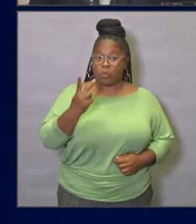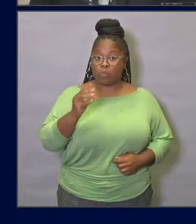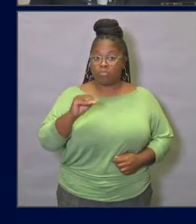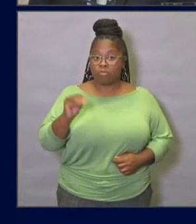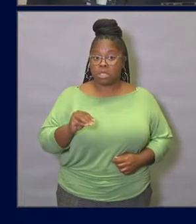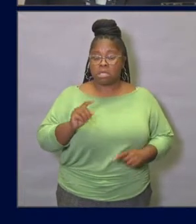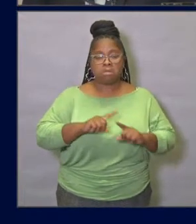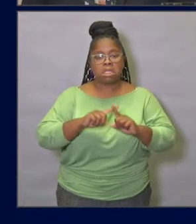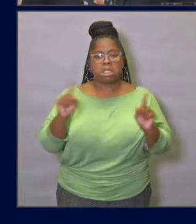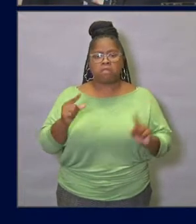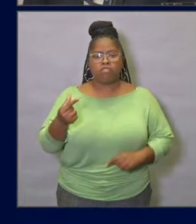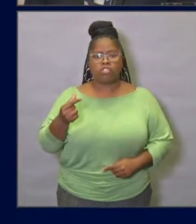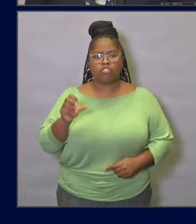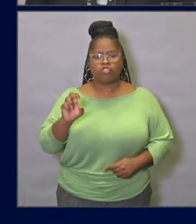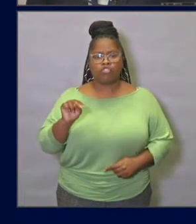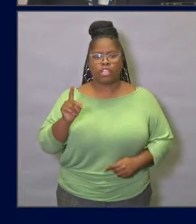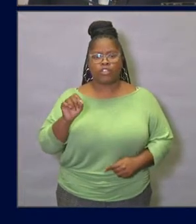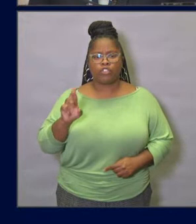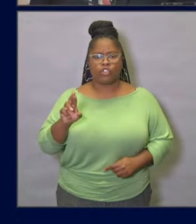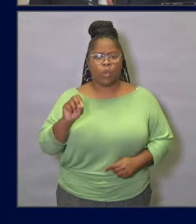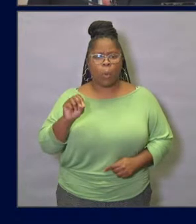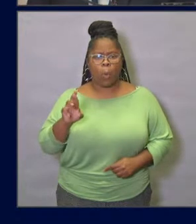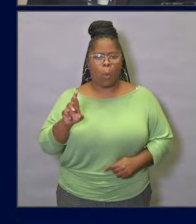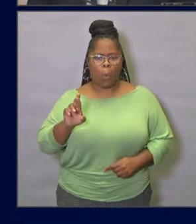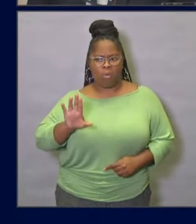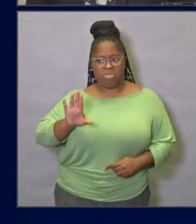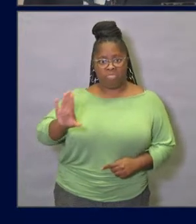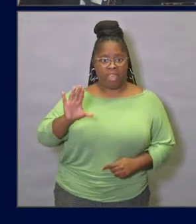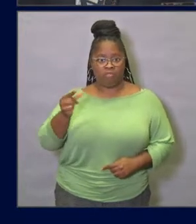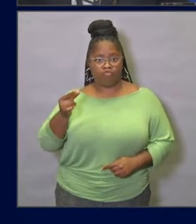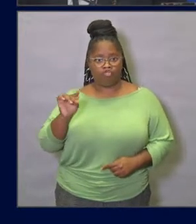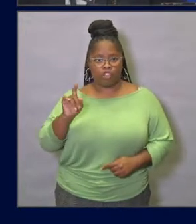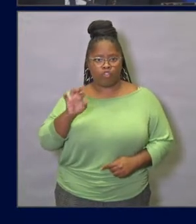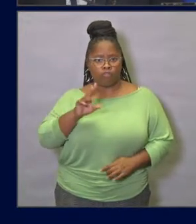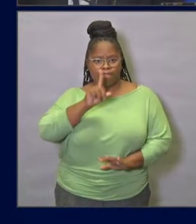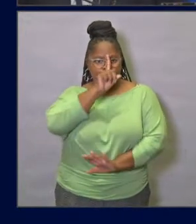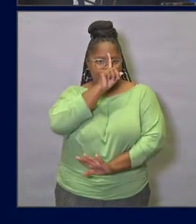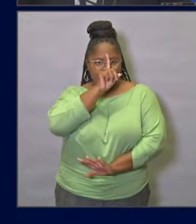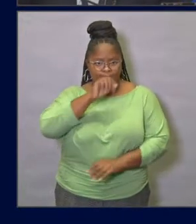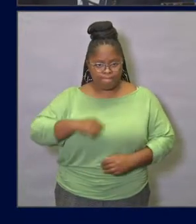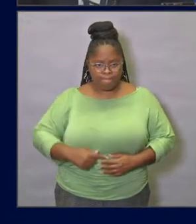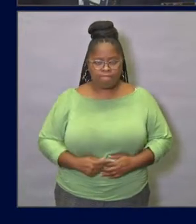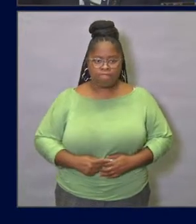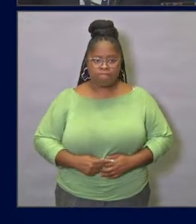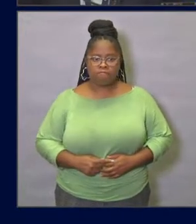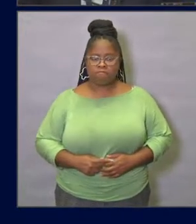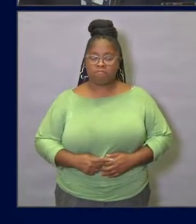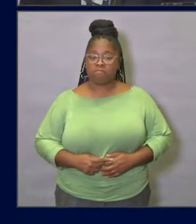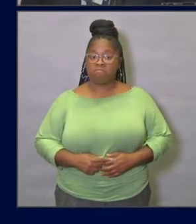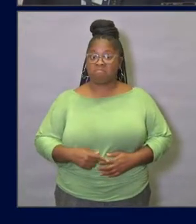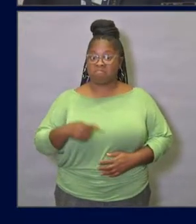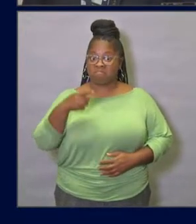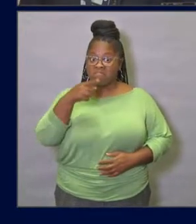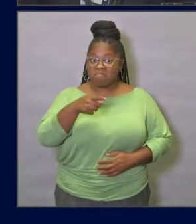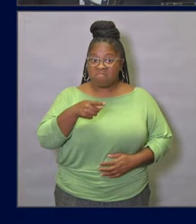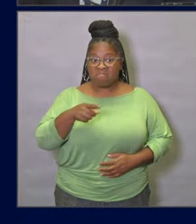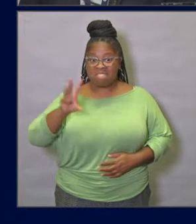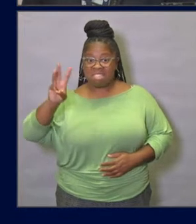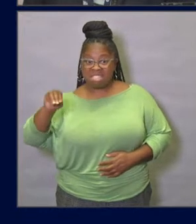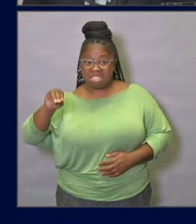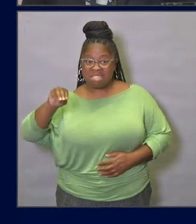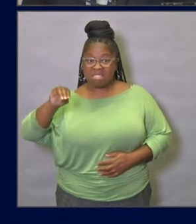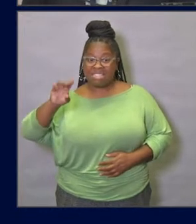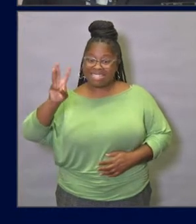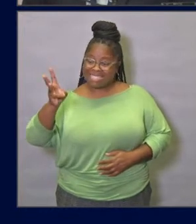another gender or the gender of the individual. The healthcare worker was not specified. This in part reflects the composition